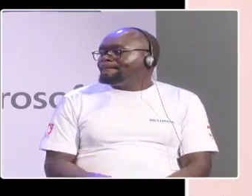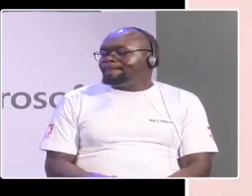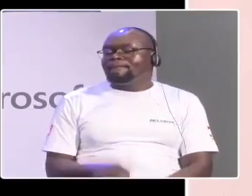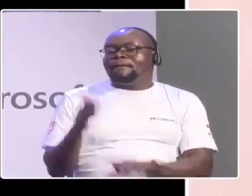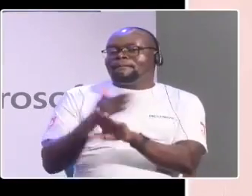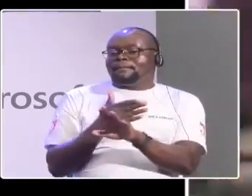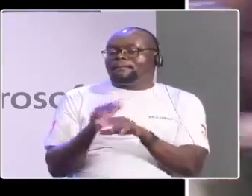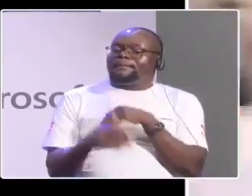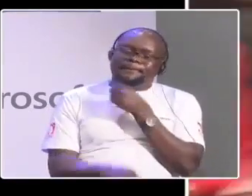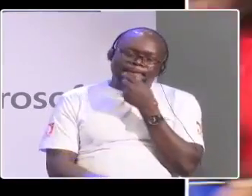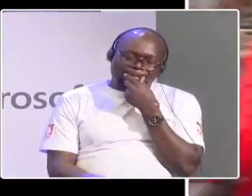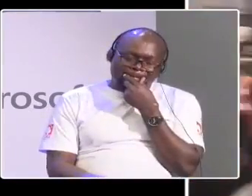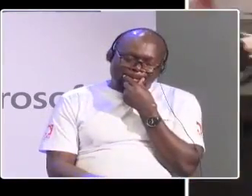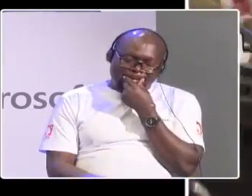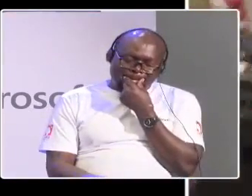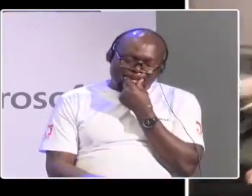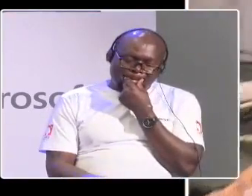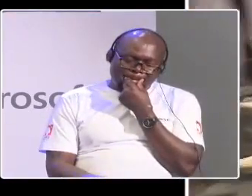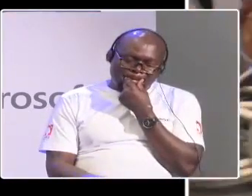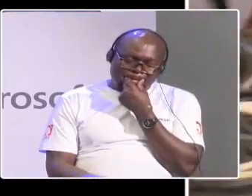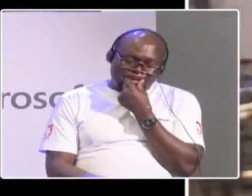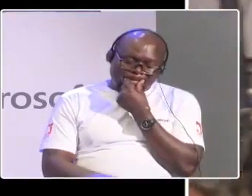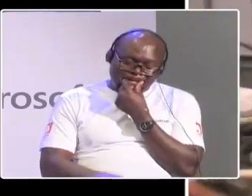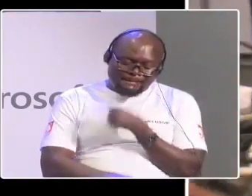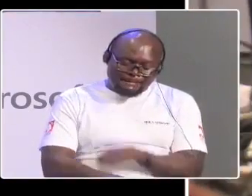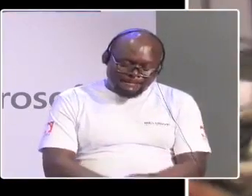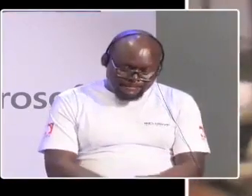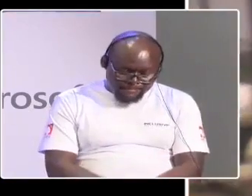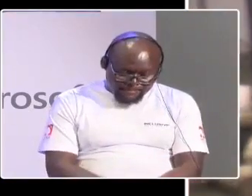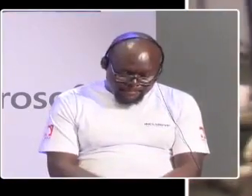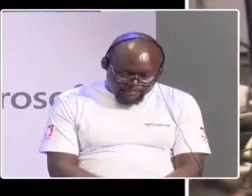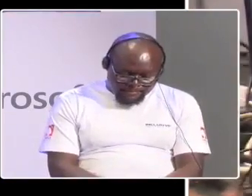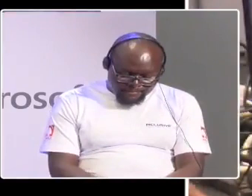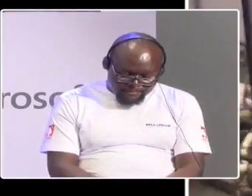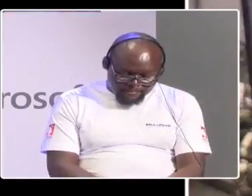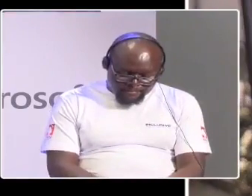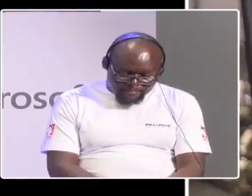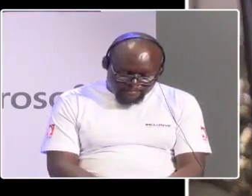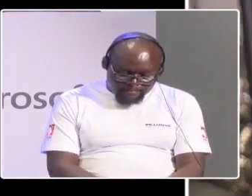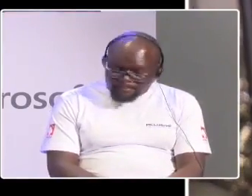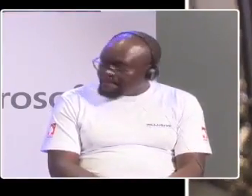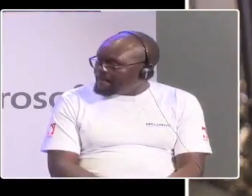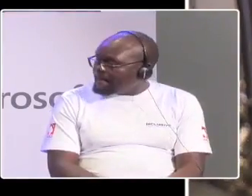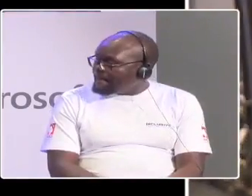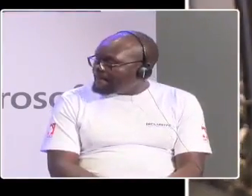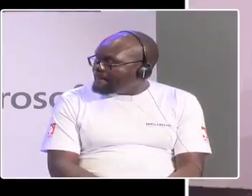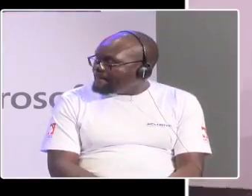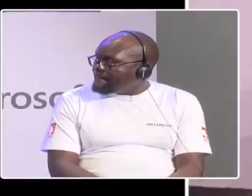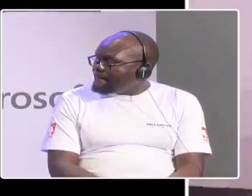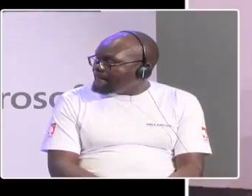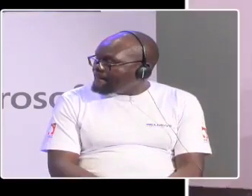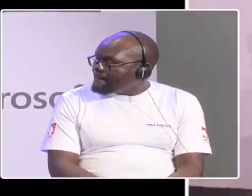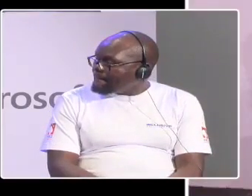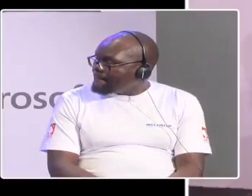Chris, you answer, there are some online questions which have been addressed to Chris. There is someone